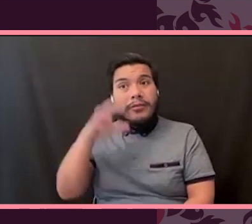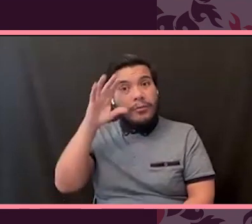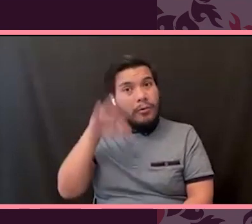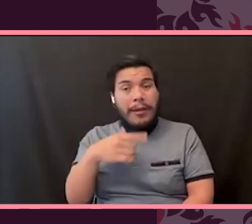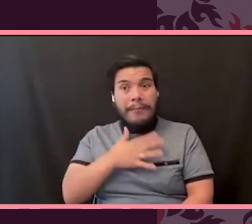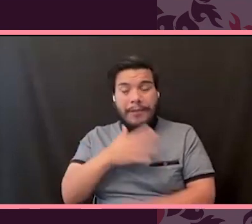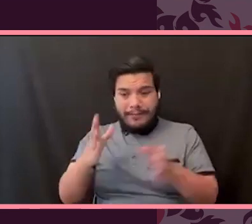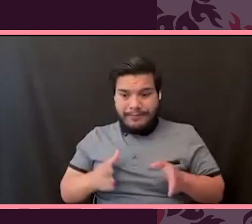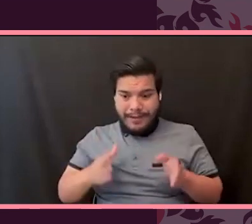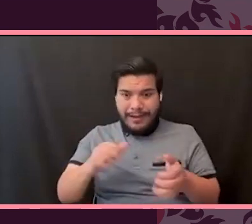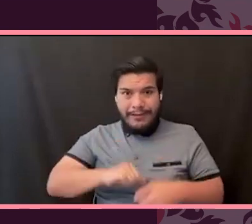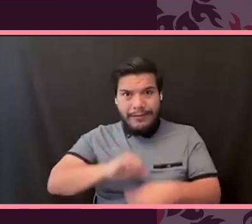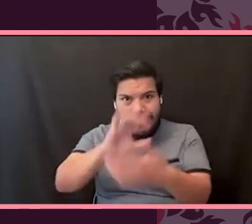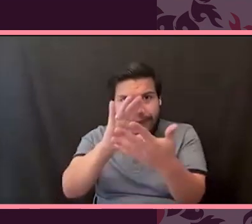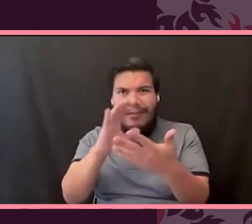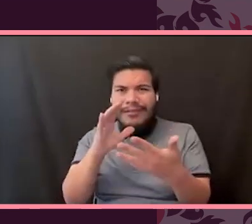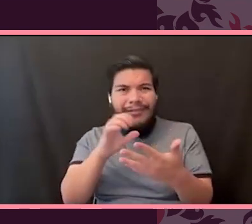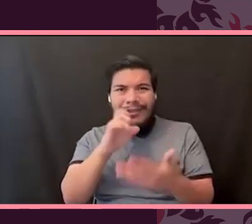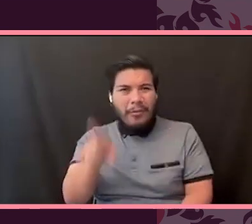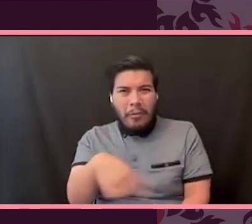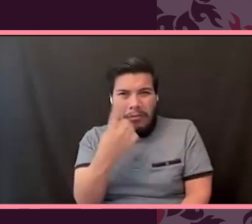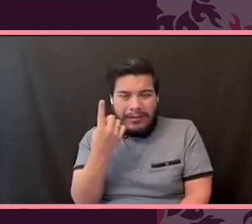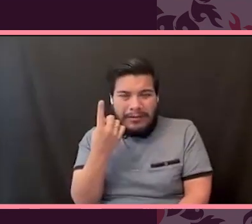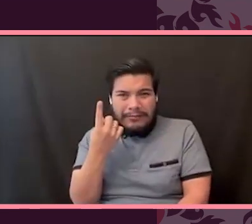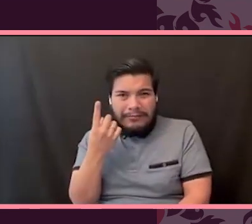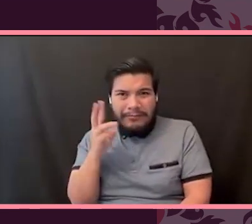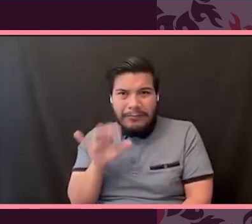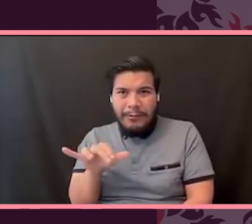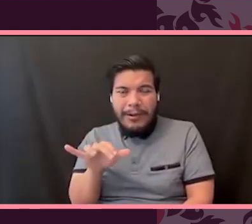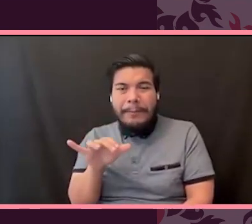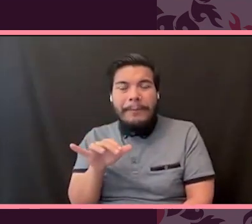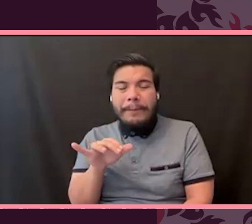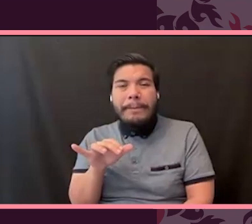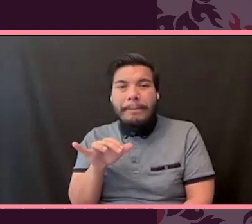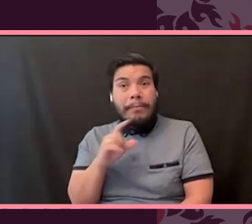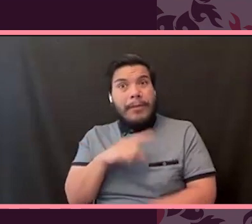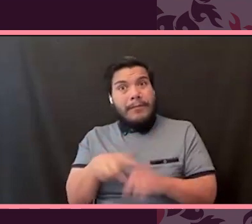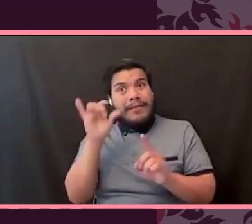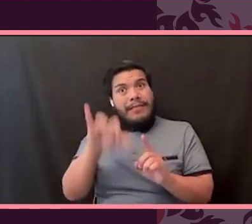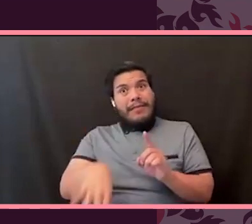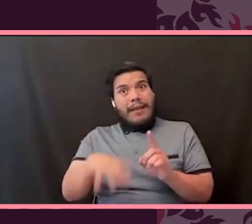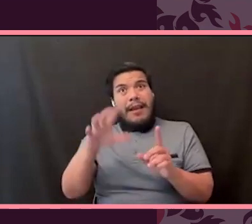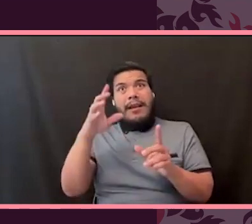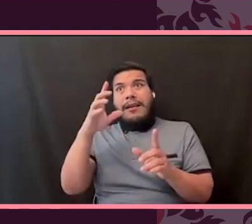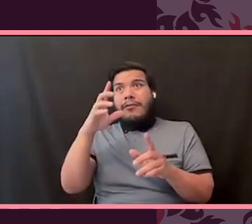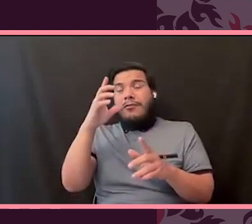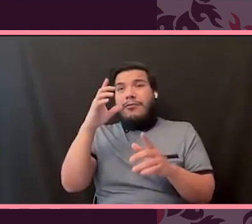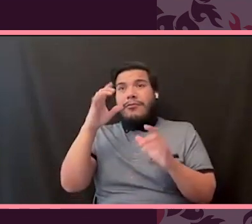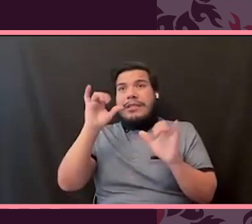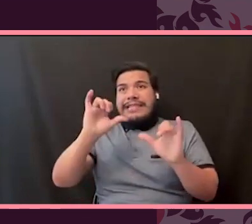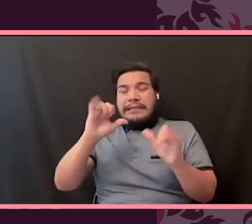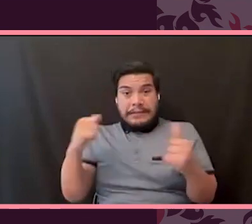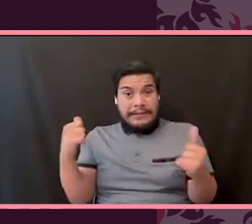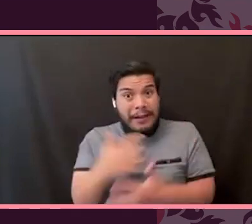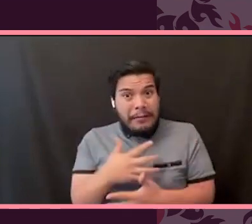isn't actually the right way. So, but that's scary. It's scary. So I'm